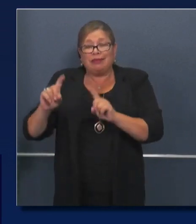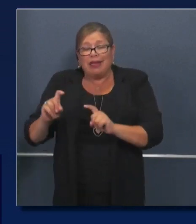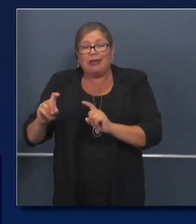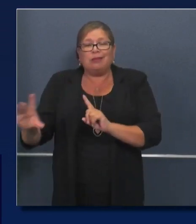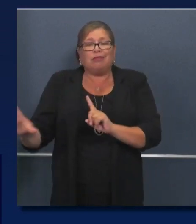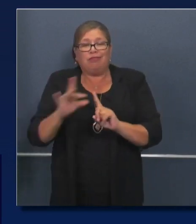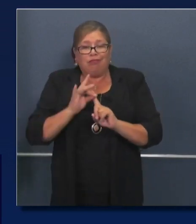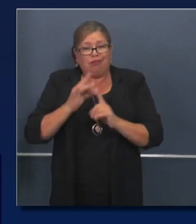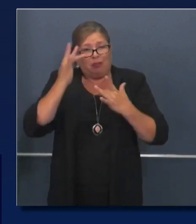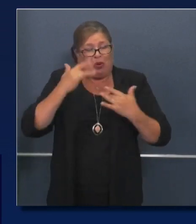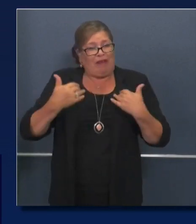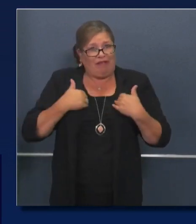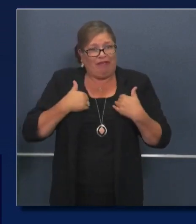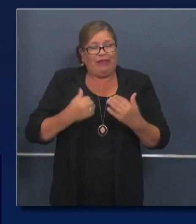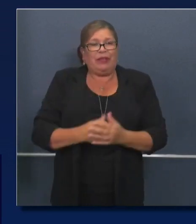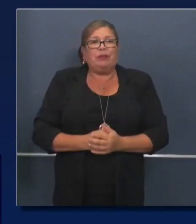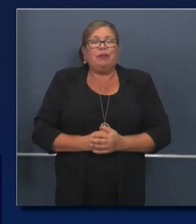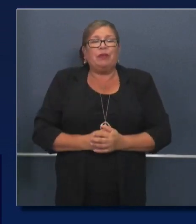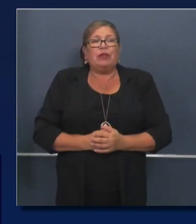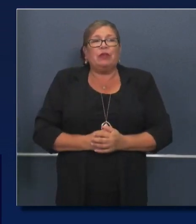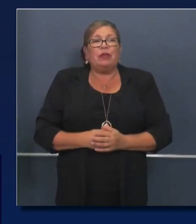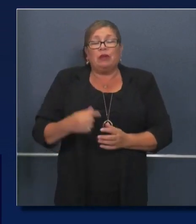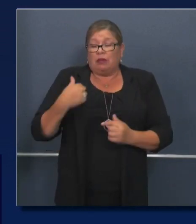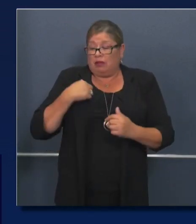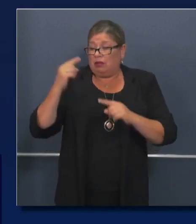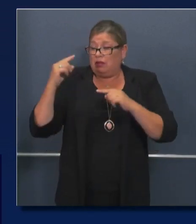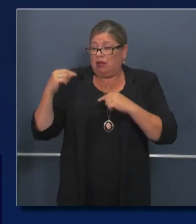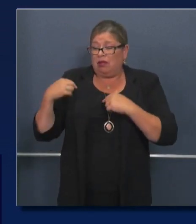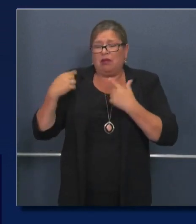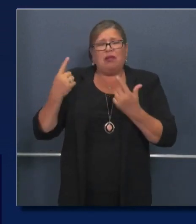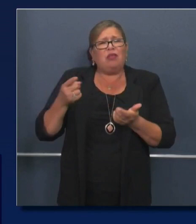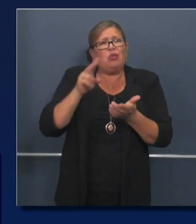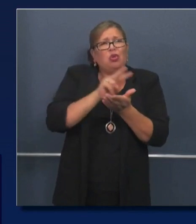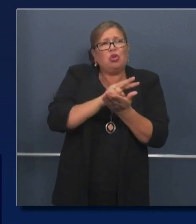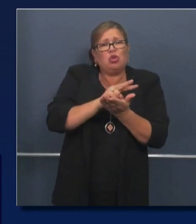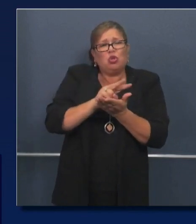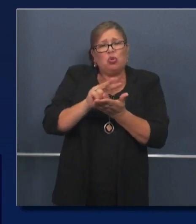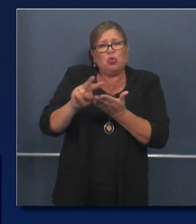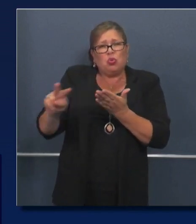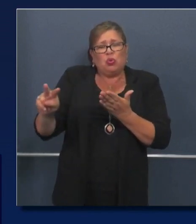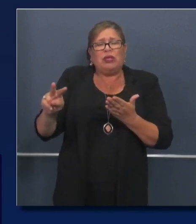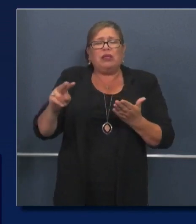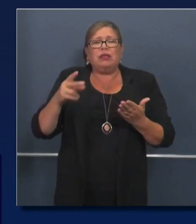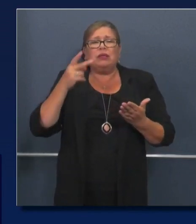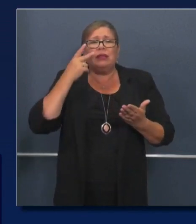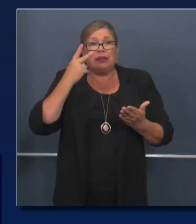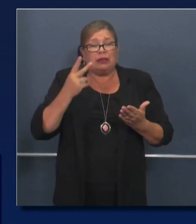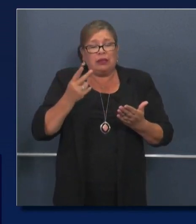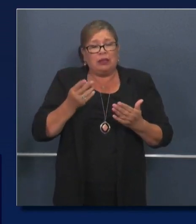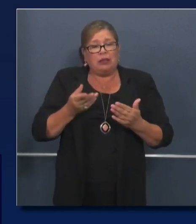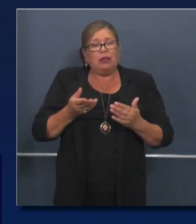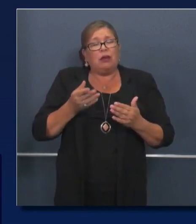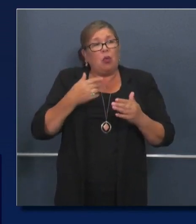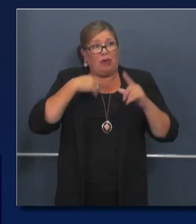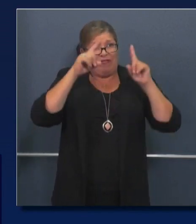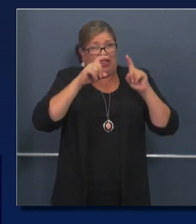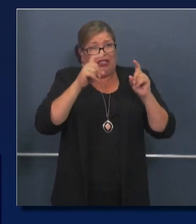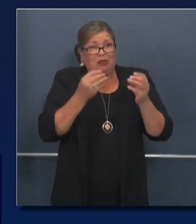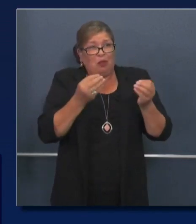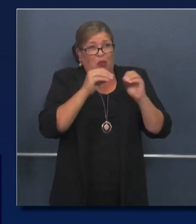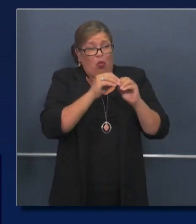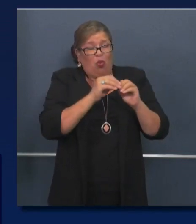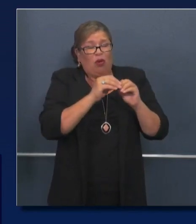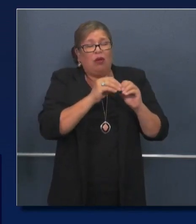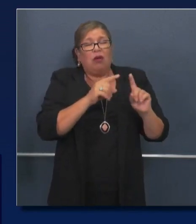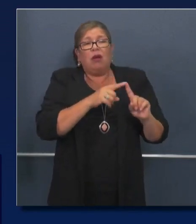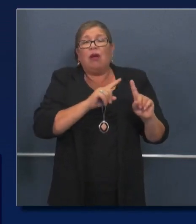positive. We've been running a positivity rate over the last 14 days, and you can see the substantial increase in testing, specifically over the